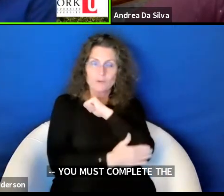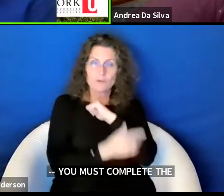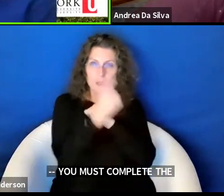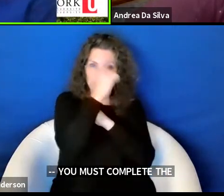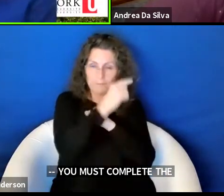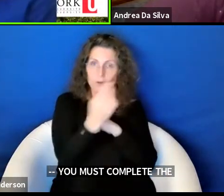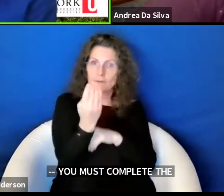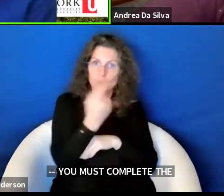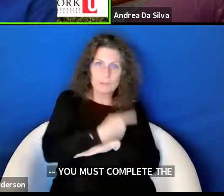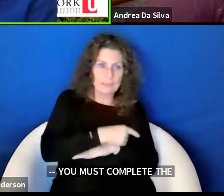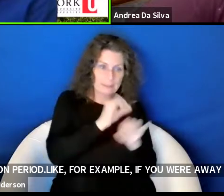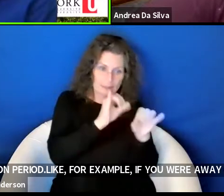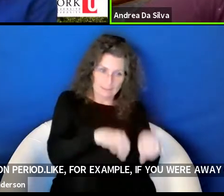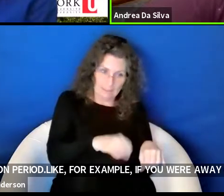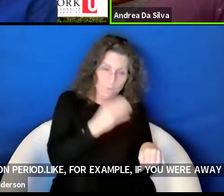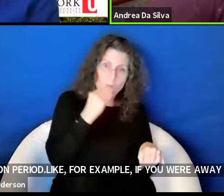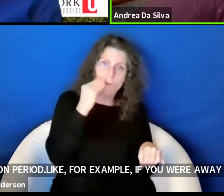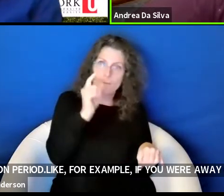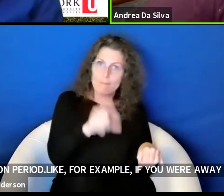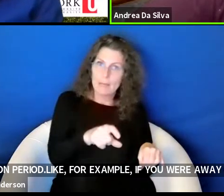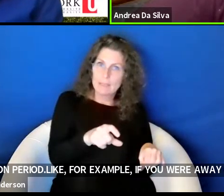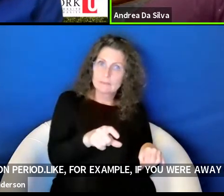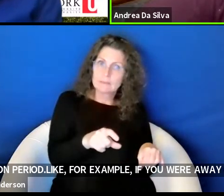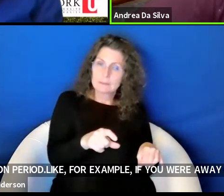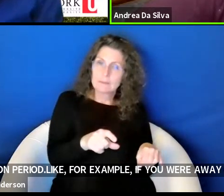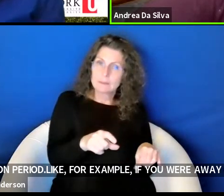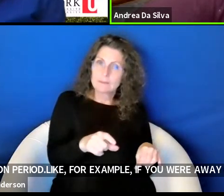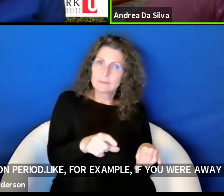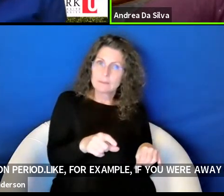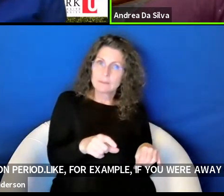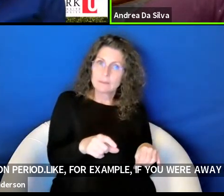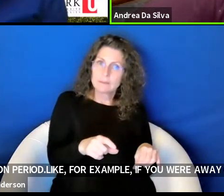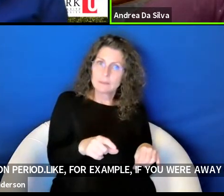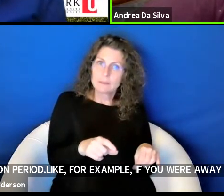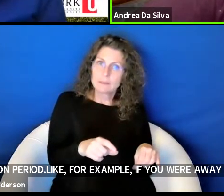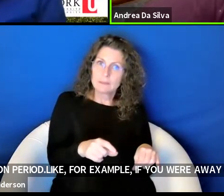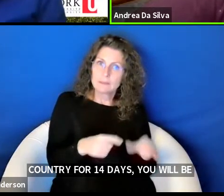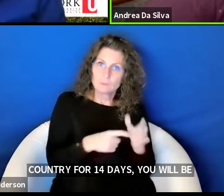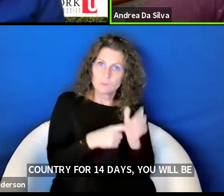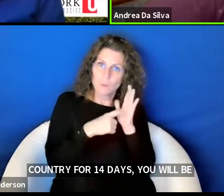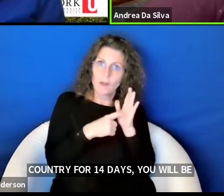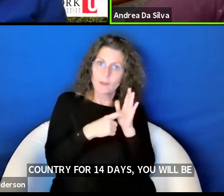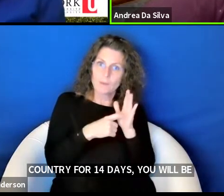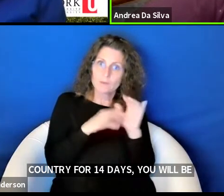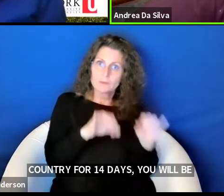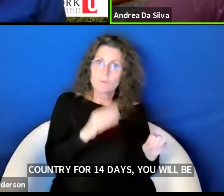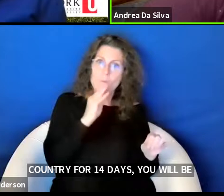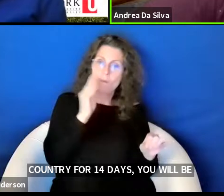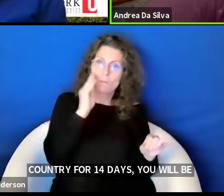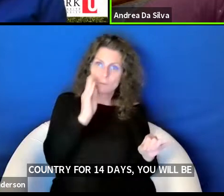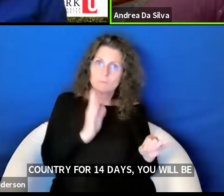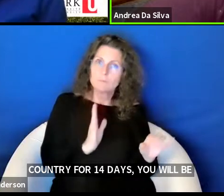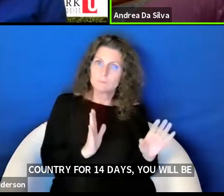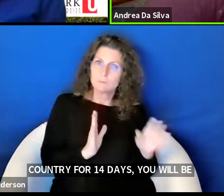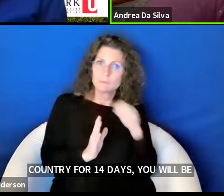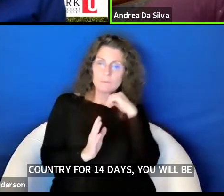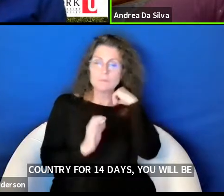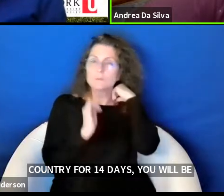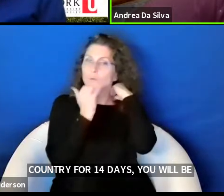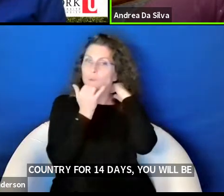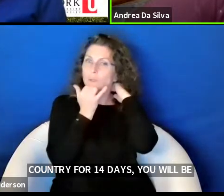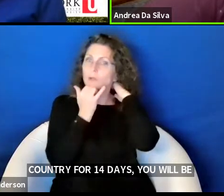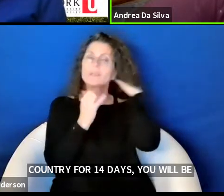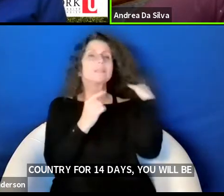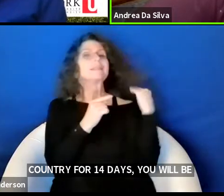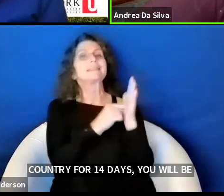days, you will be mandated to isolate yourself for 14 days. So regardless, symptoms or